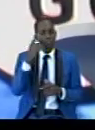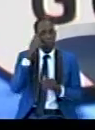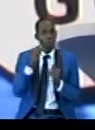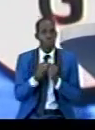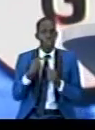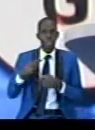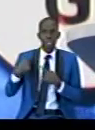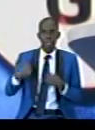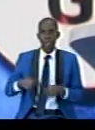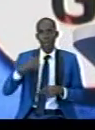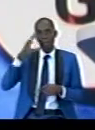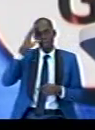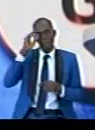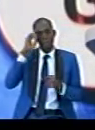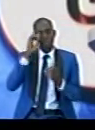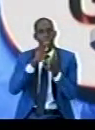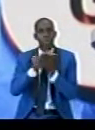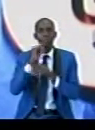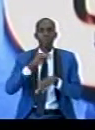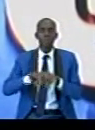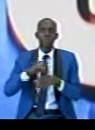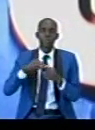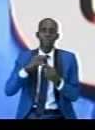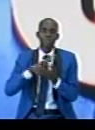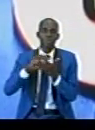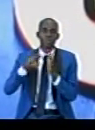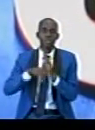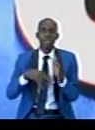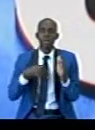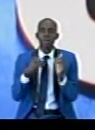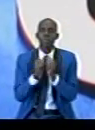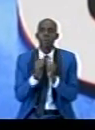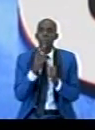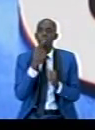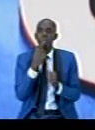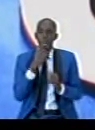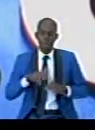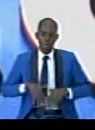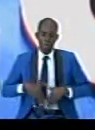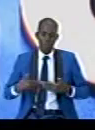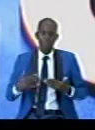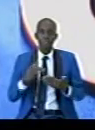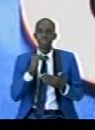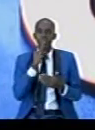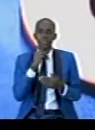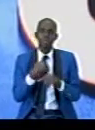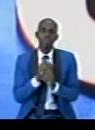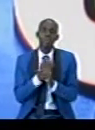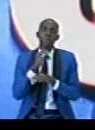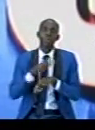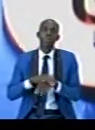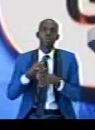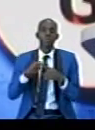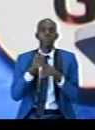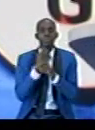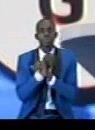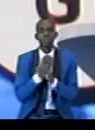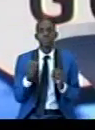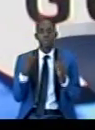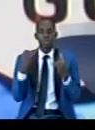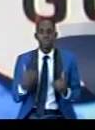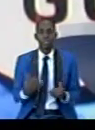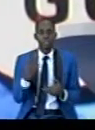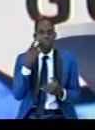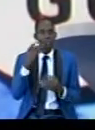believeth unto righteousness, and with the mouth confession is made unto salvation. Let's come to number